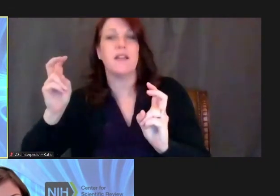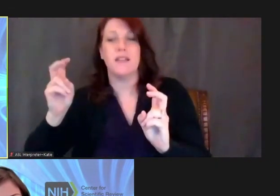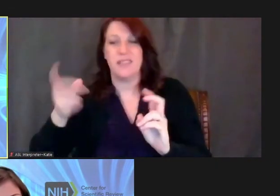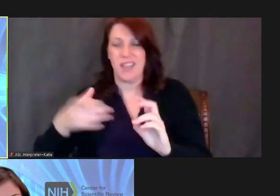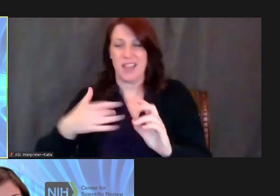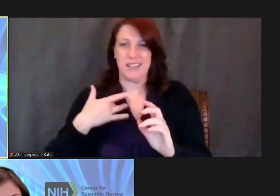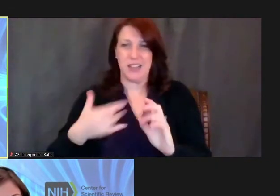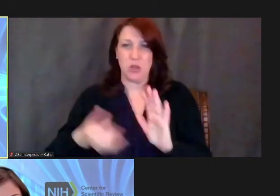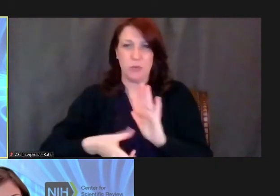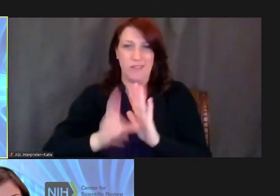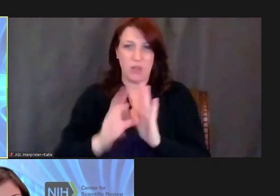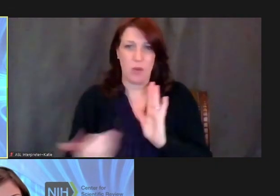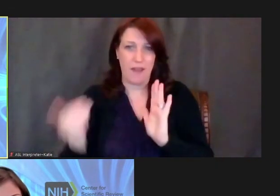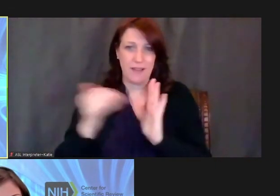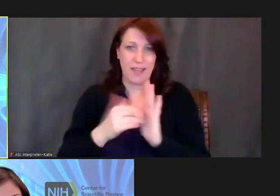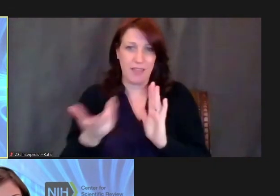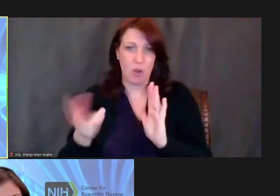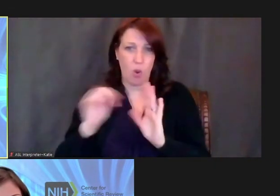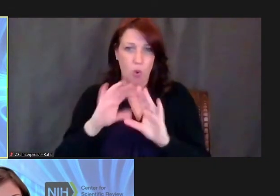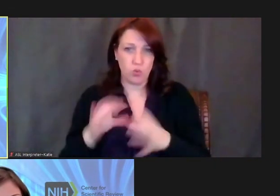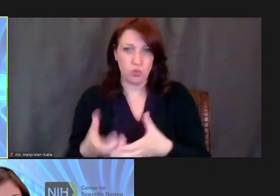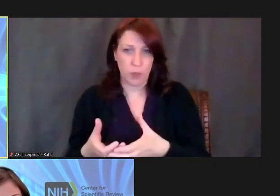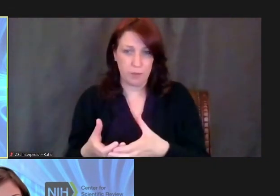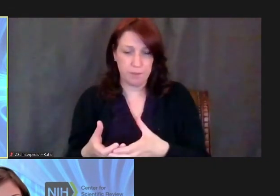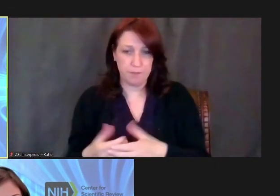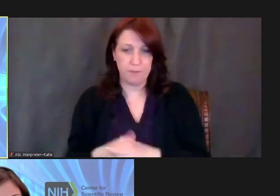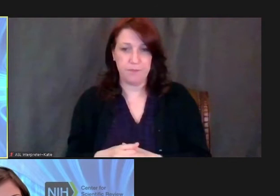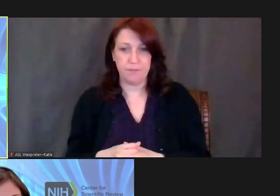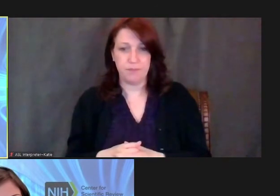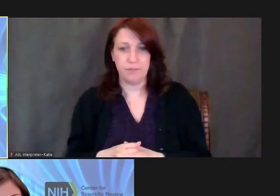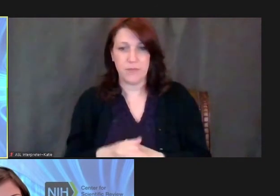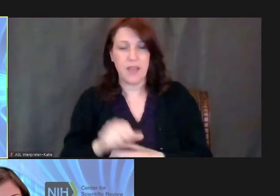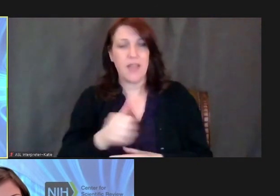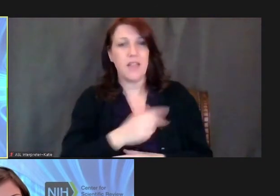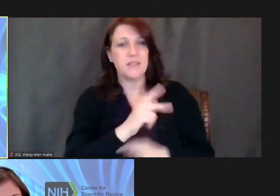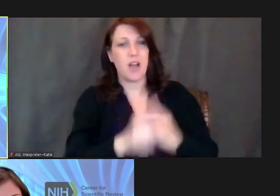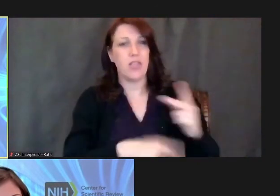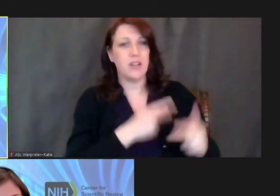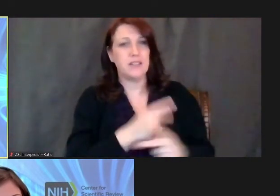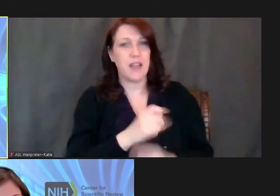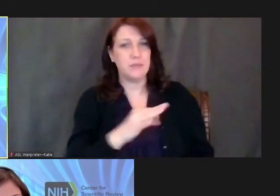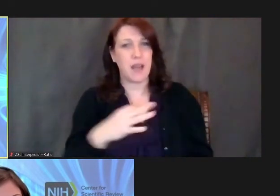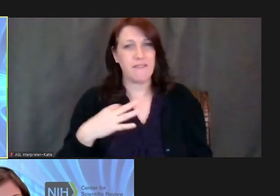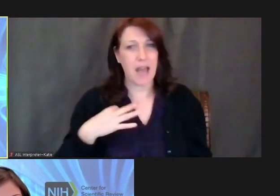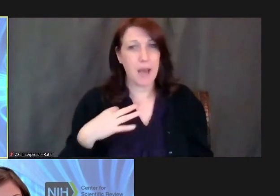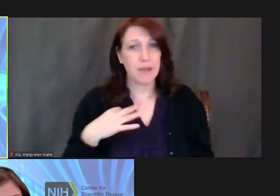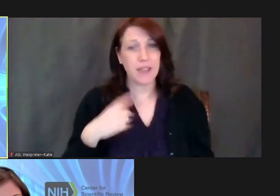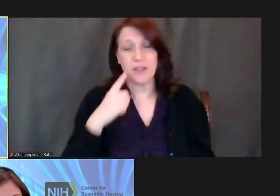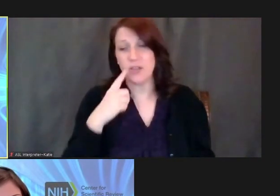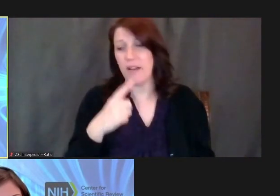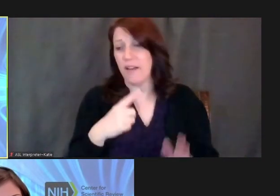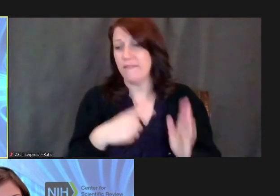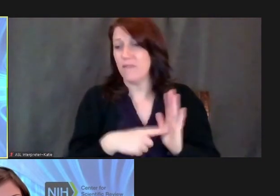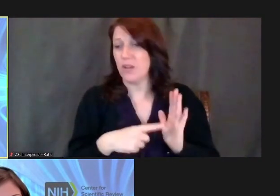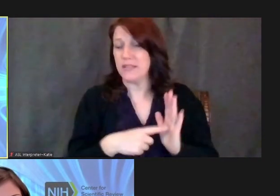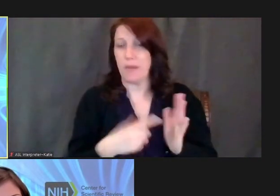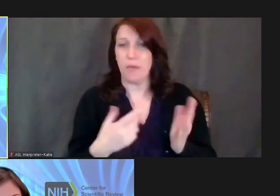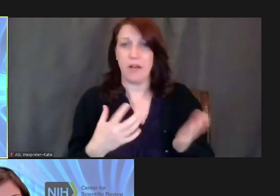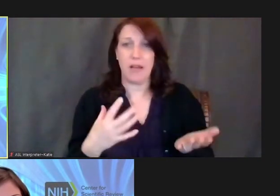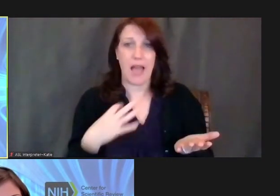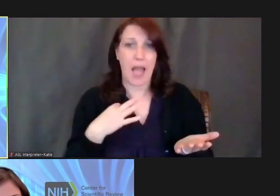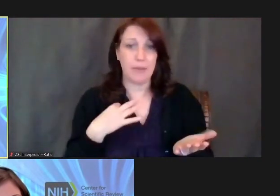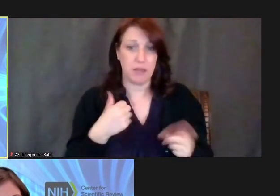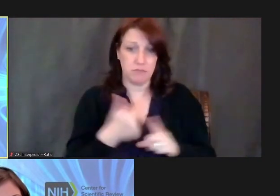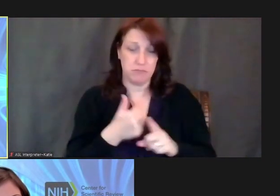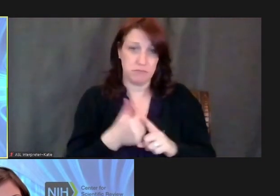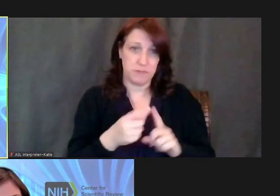review group. And then there's other types of applications, for instance, applications that are